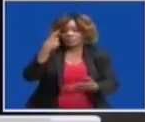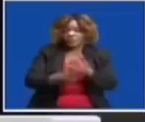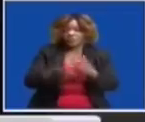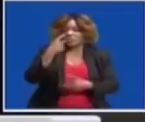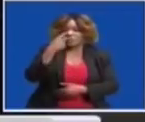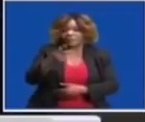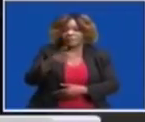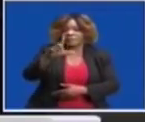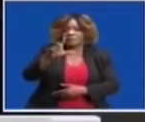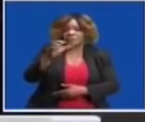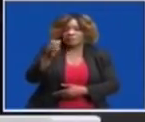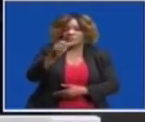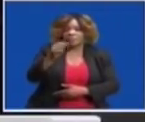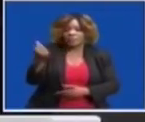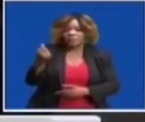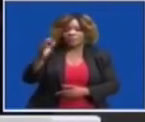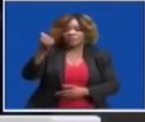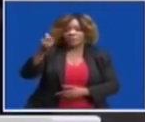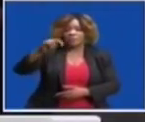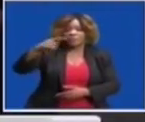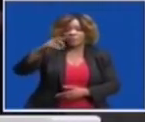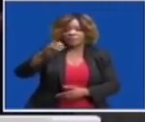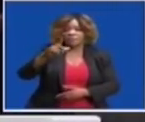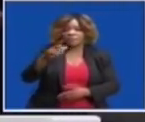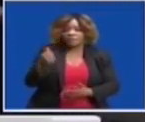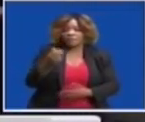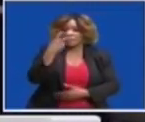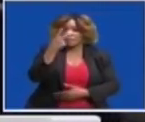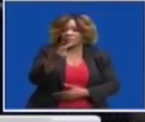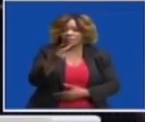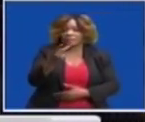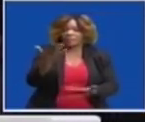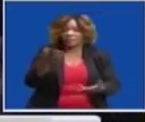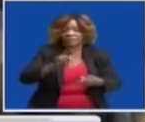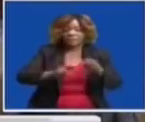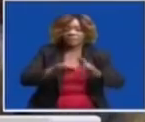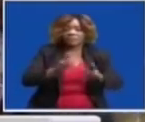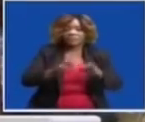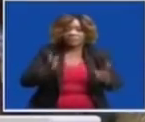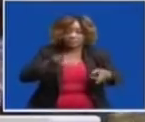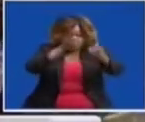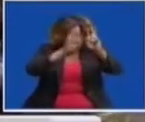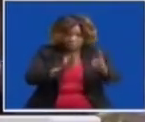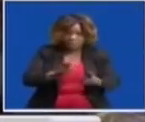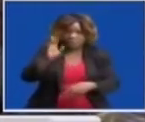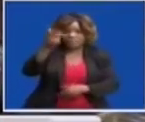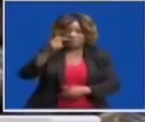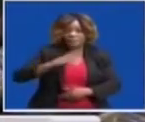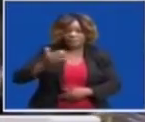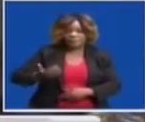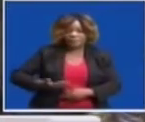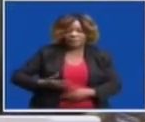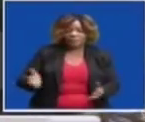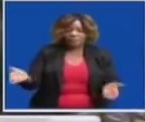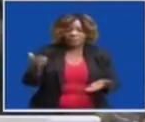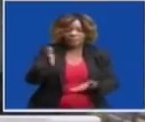the Los Angeles Lusaka Sister City Partnership. This dinner was organized in honor of the Zambian First Lady to